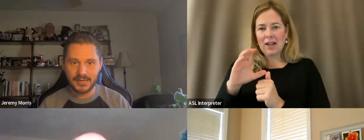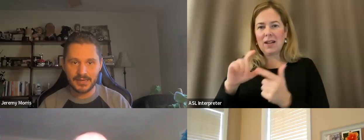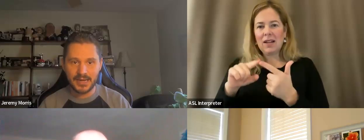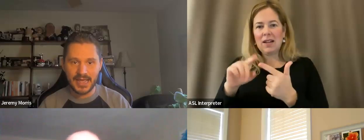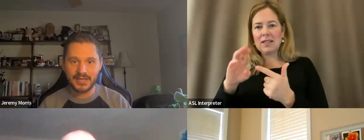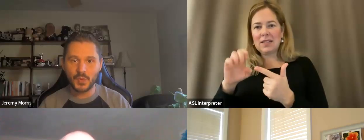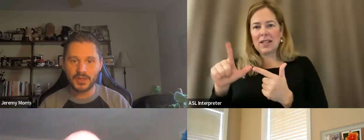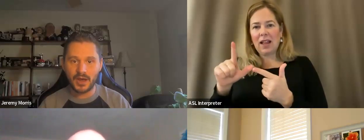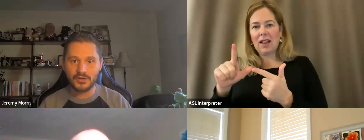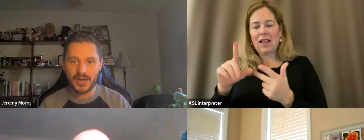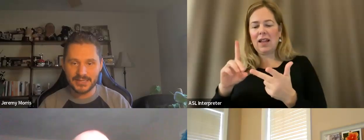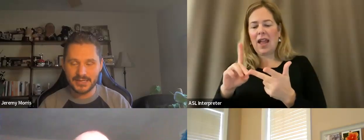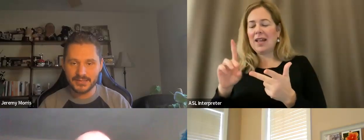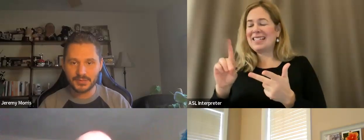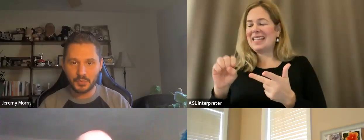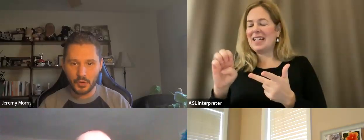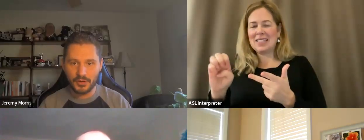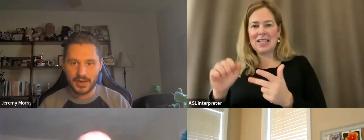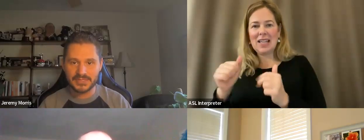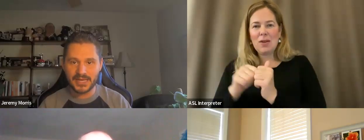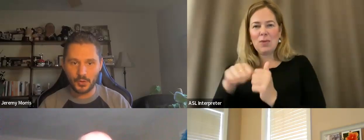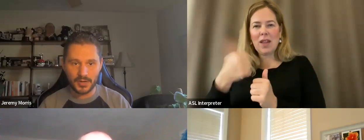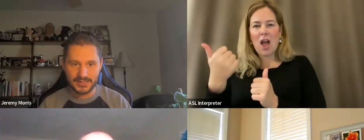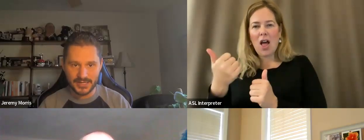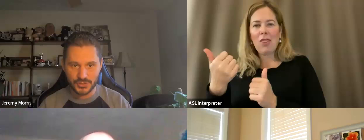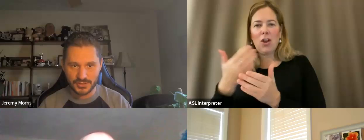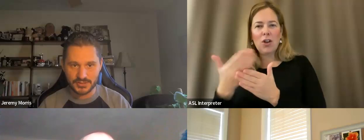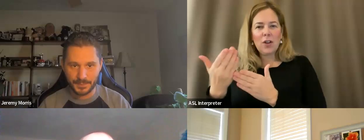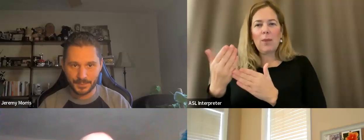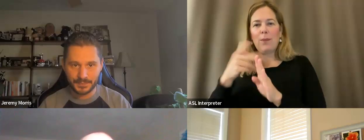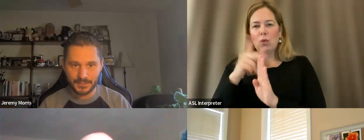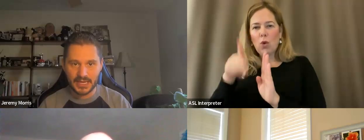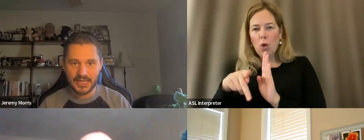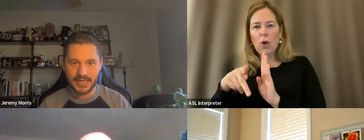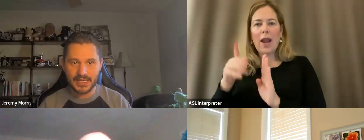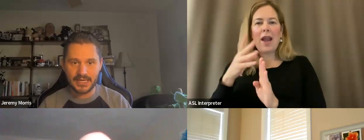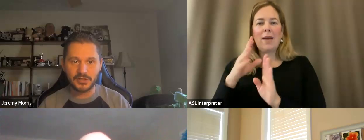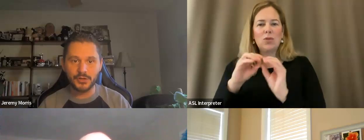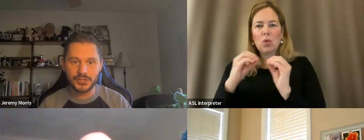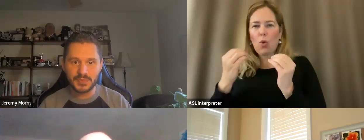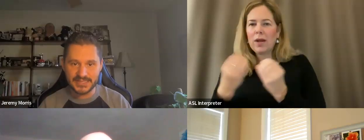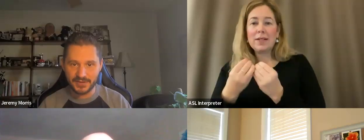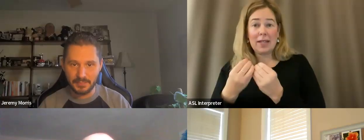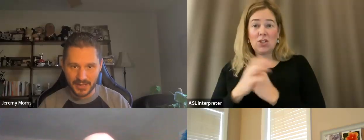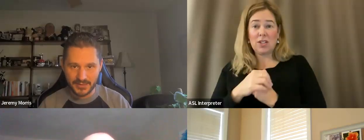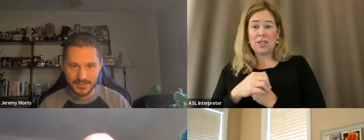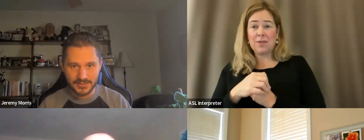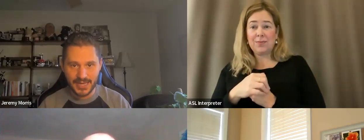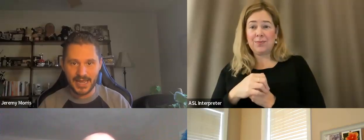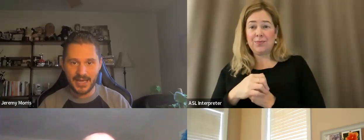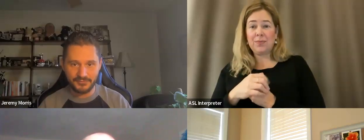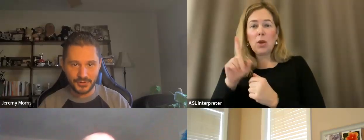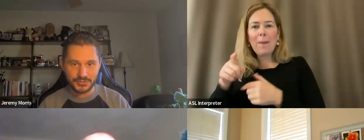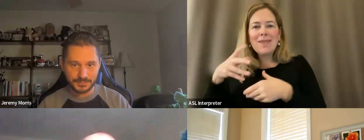DSE, and with other entities, programs, and organizations. Include specific